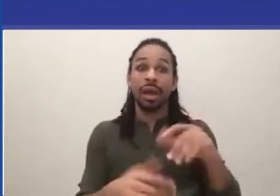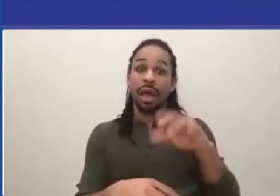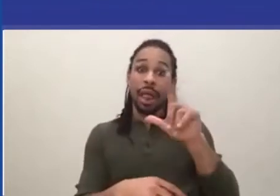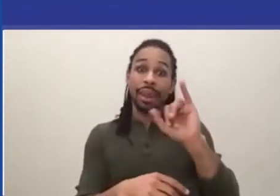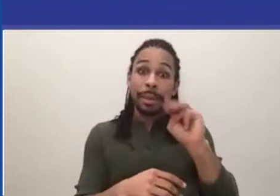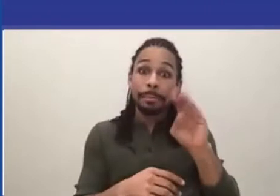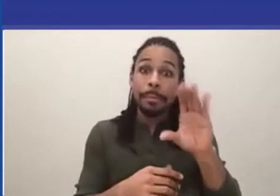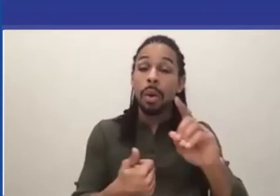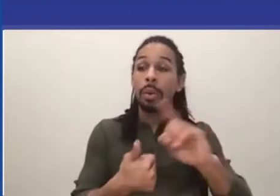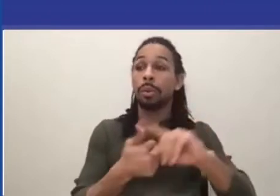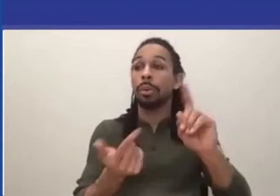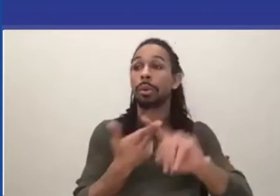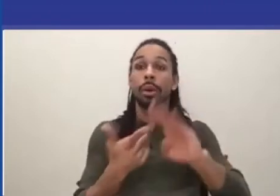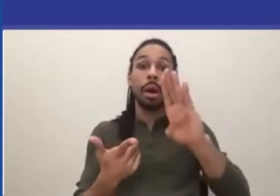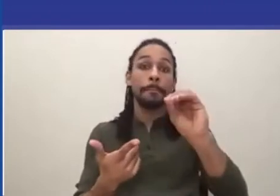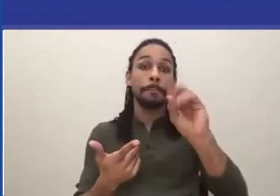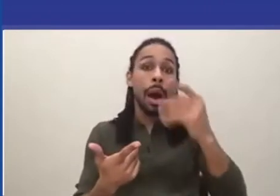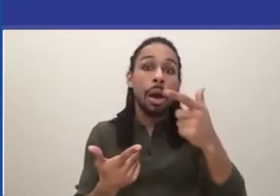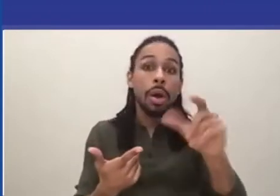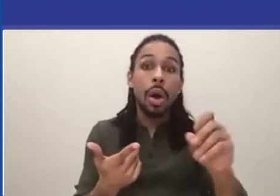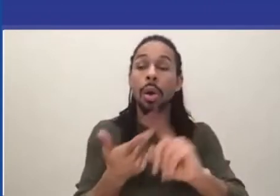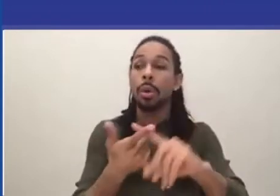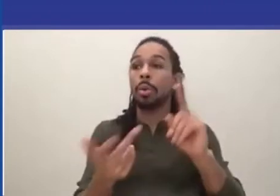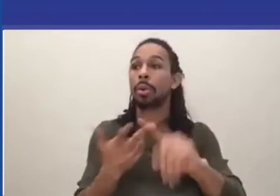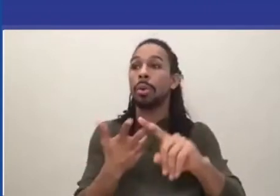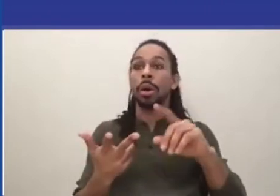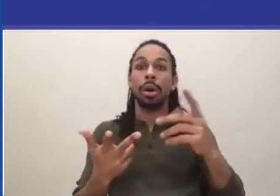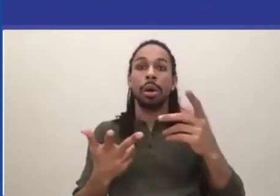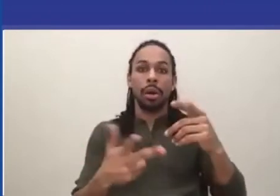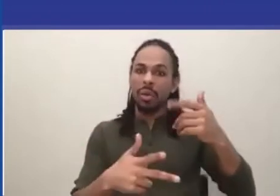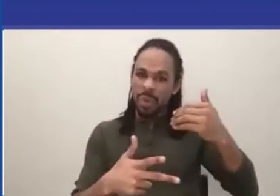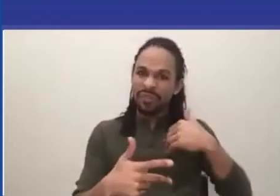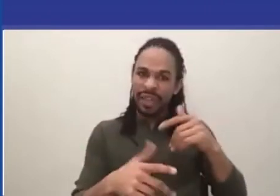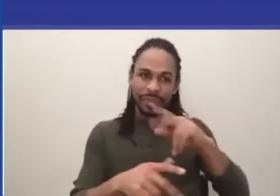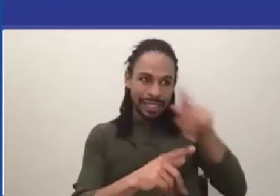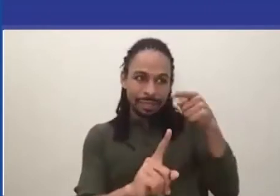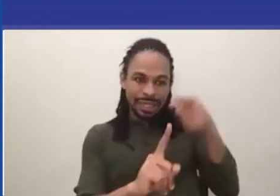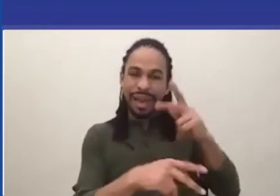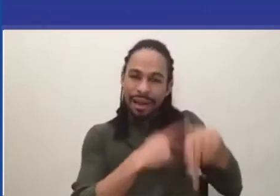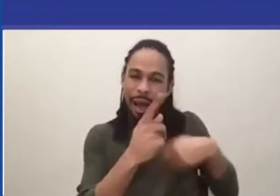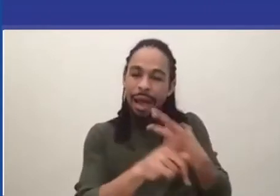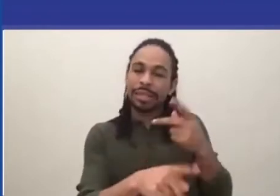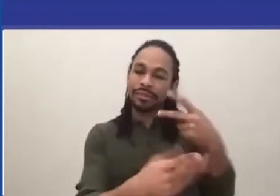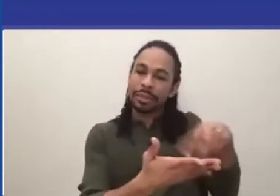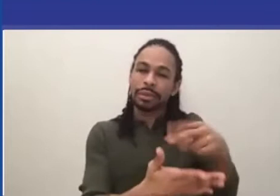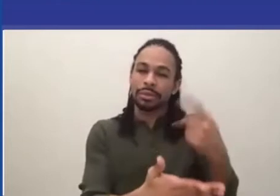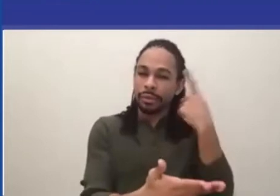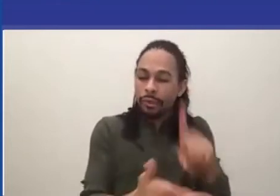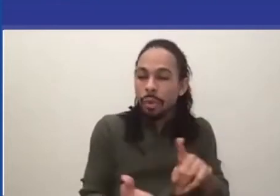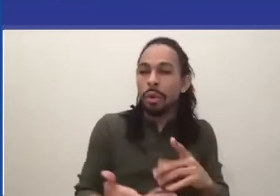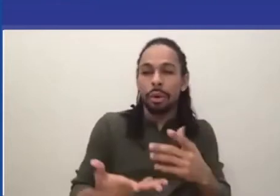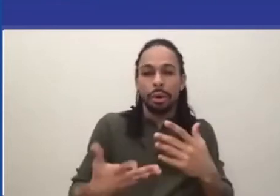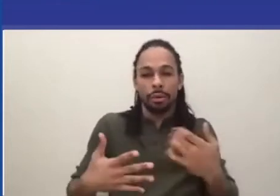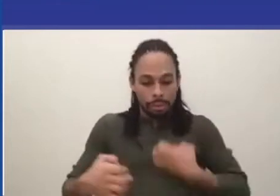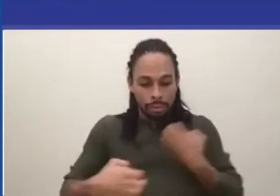other inside of the movement and scaffold our fainting,